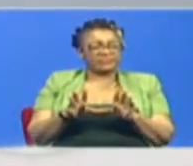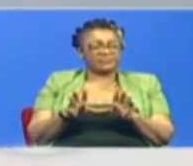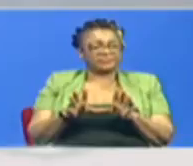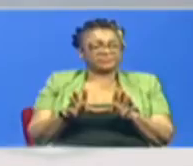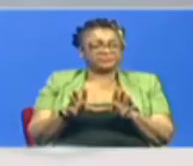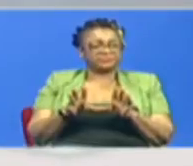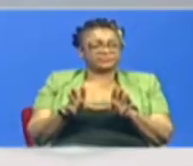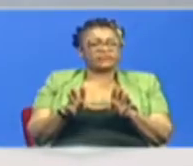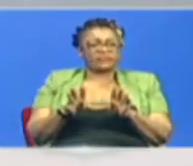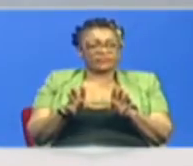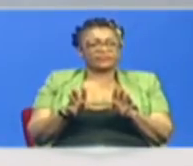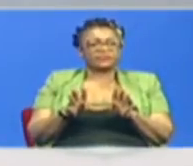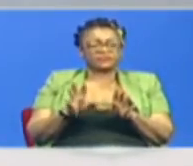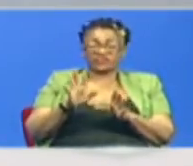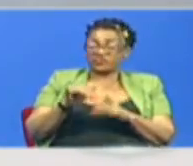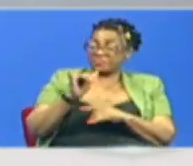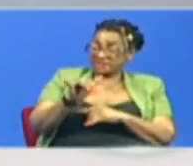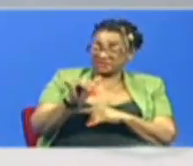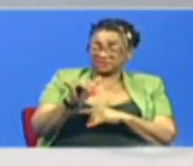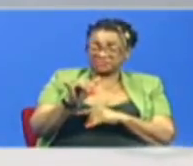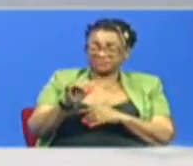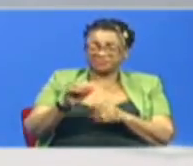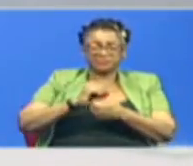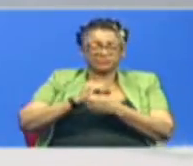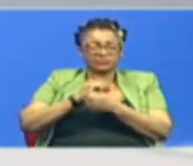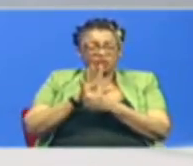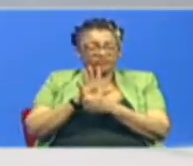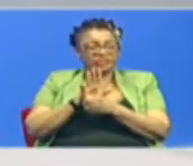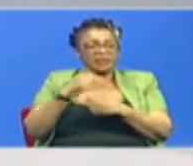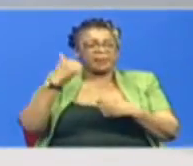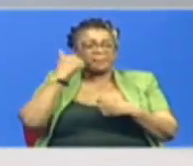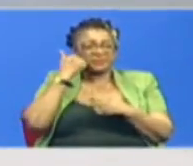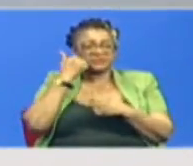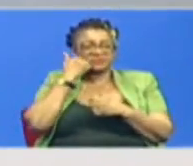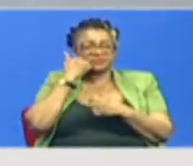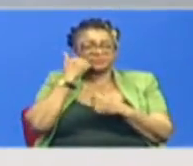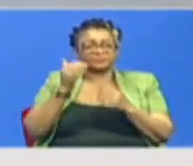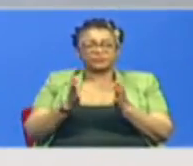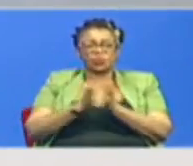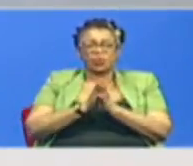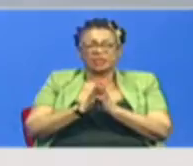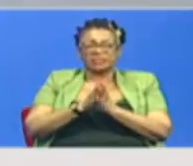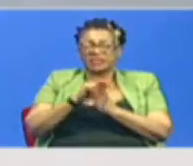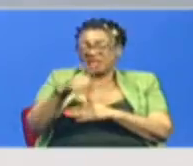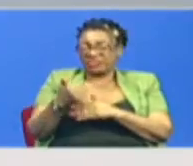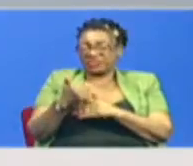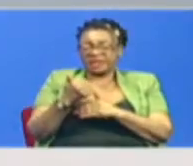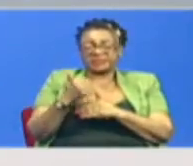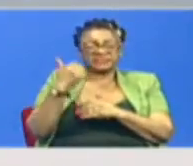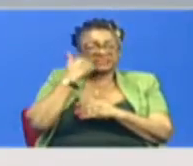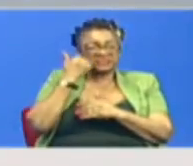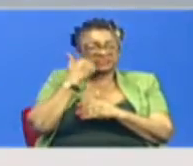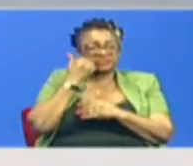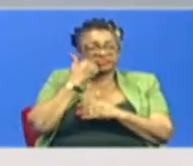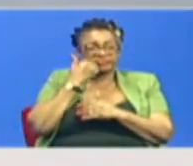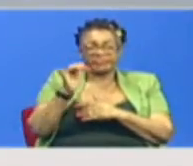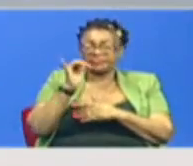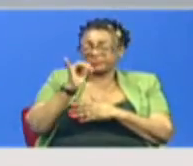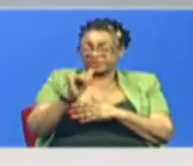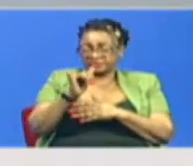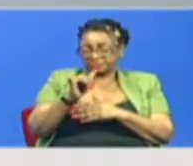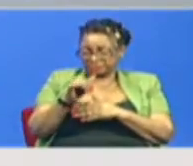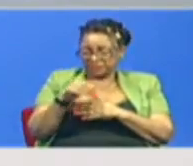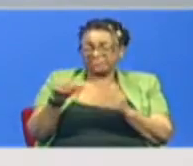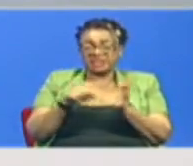All right, from that, COVID-19 patients with underlying conditions have been the hardest hit by the pandemic,